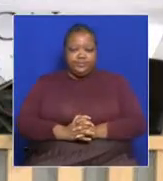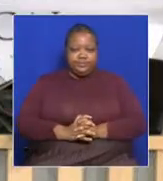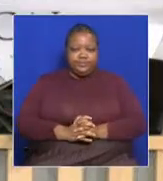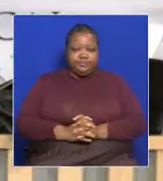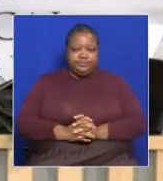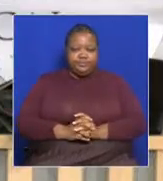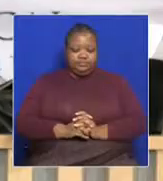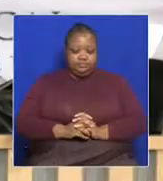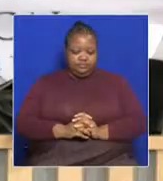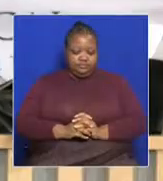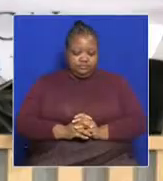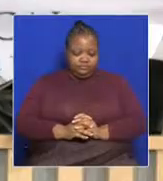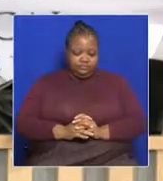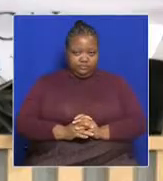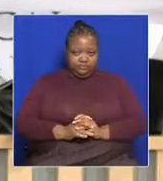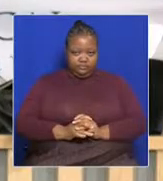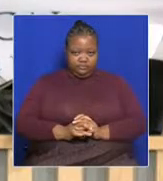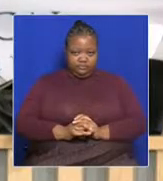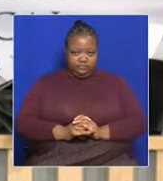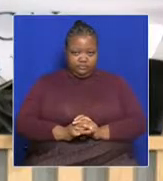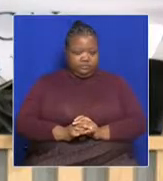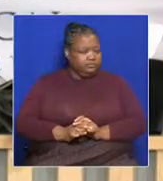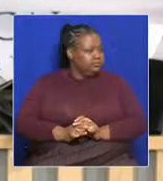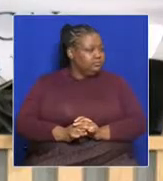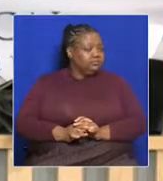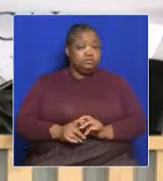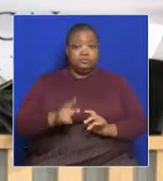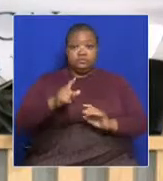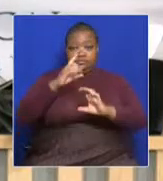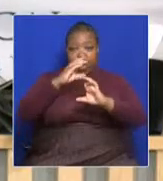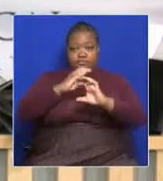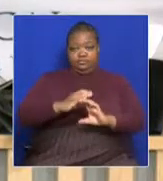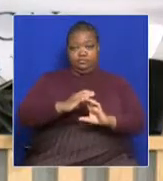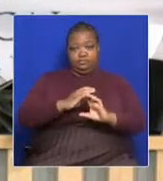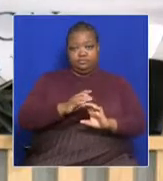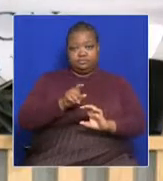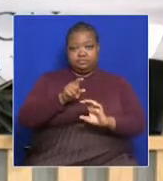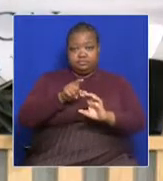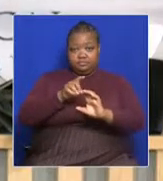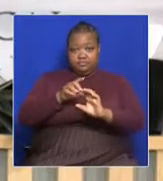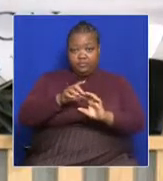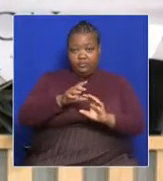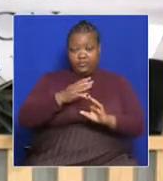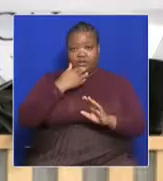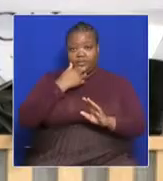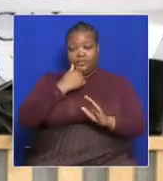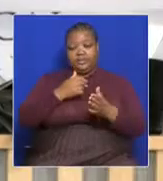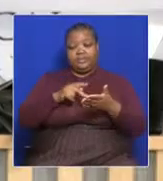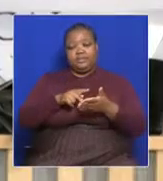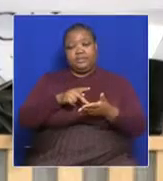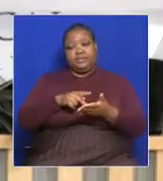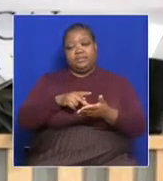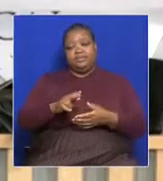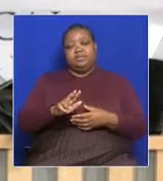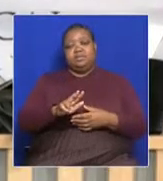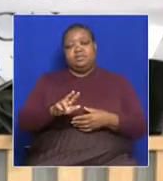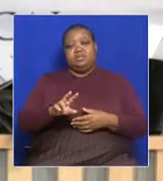And I would like to draw your attention or to ask you to please turn to page 87